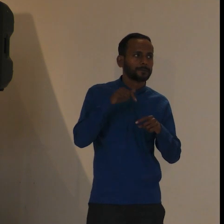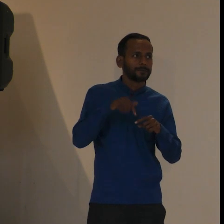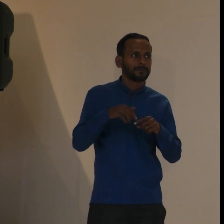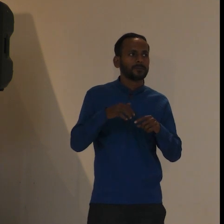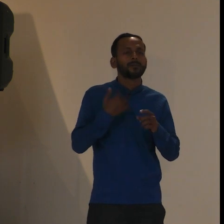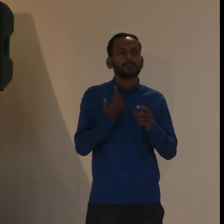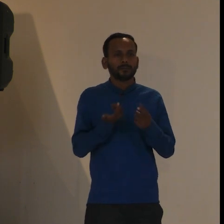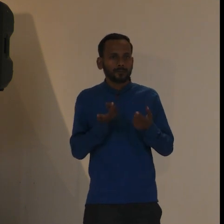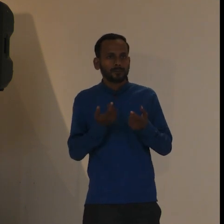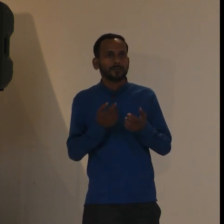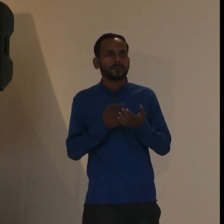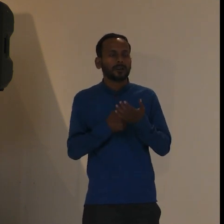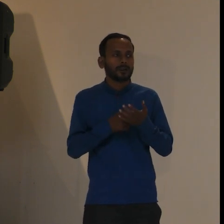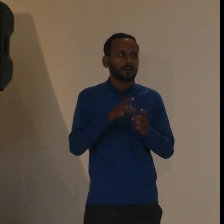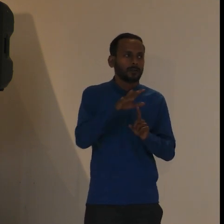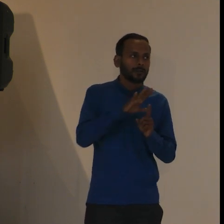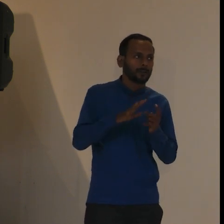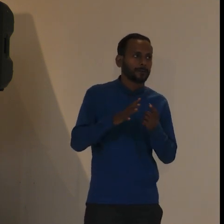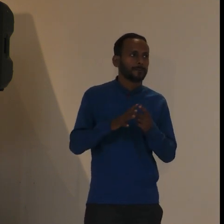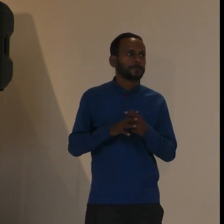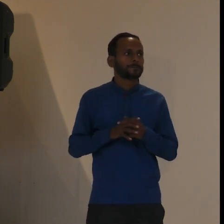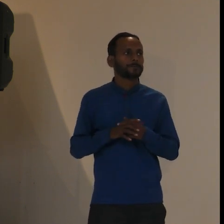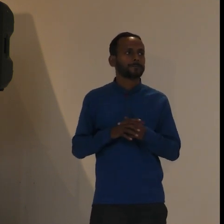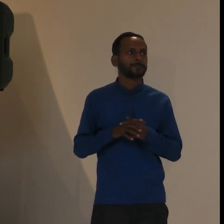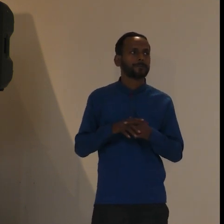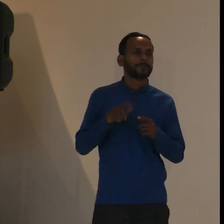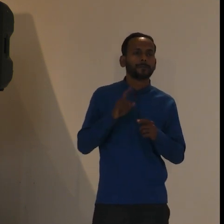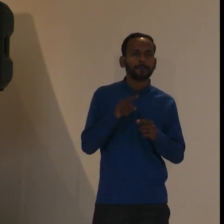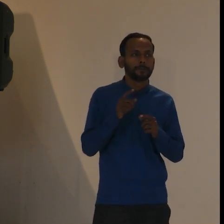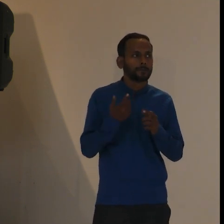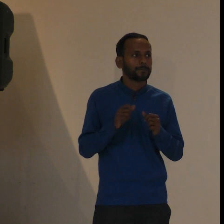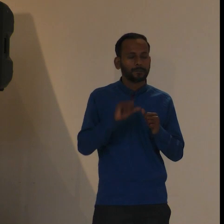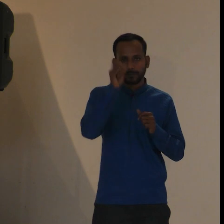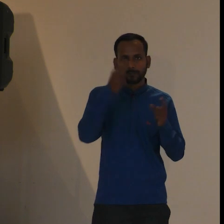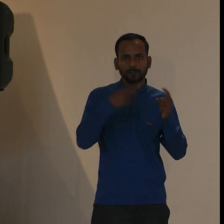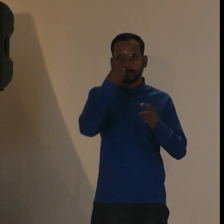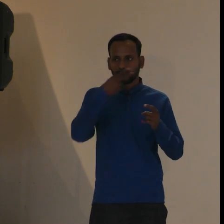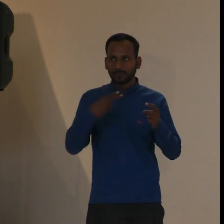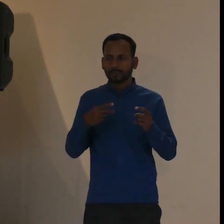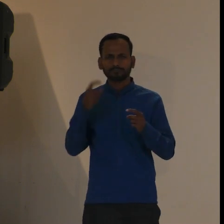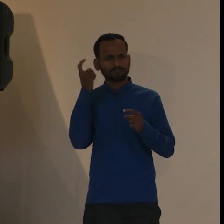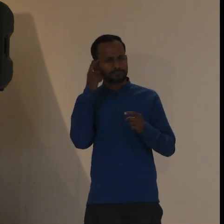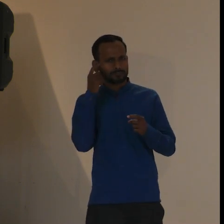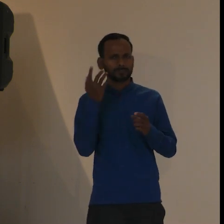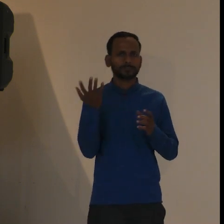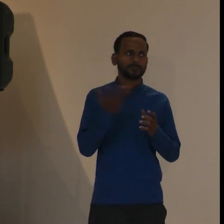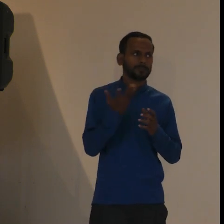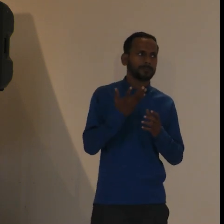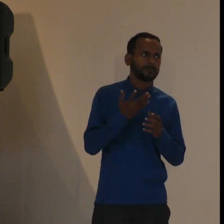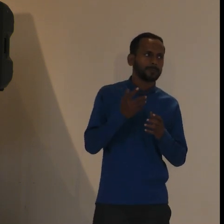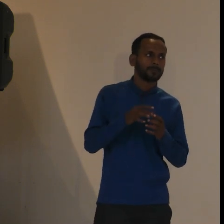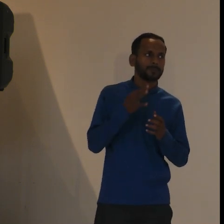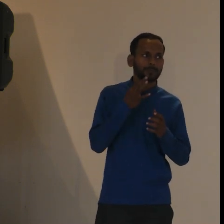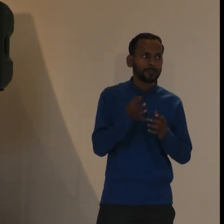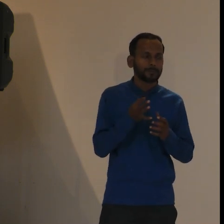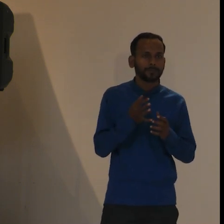are expelled. And much of this, like the Jesuits were very heavily involved in the production of